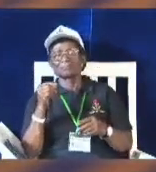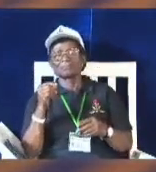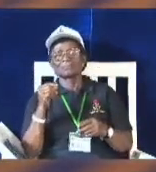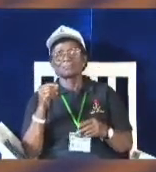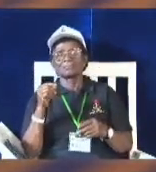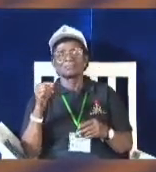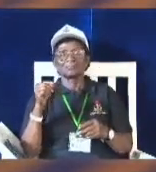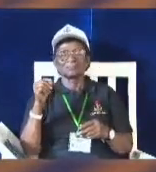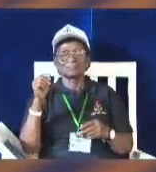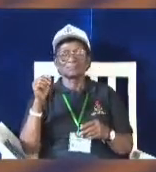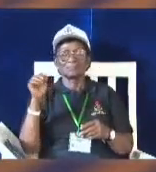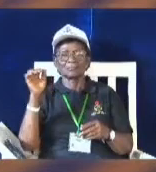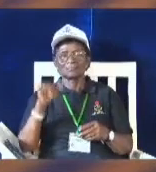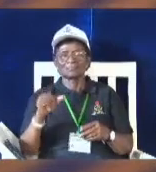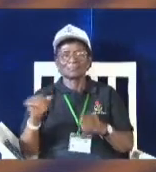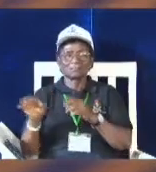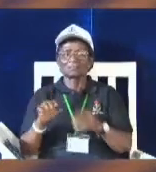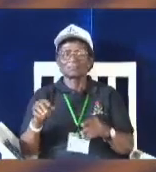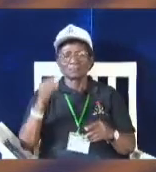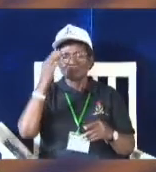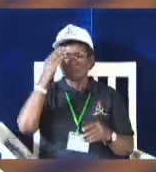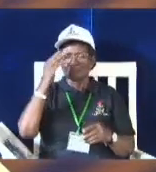"Did you know what you have just done?"